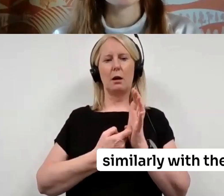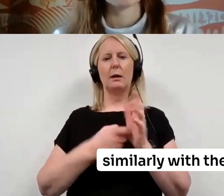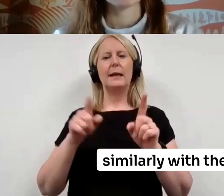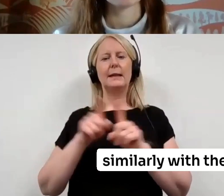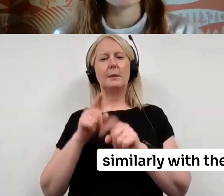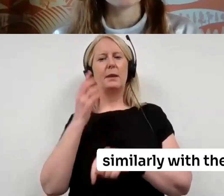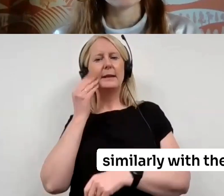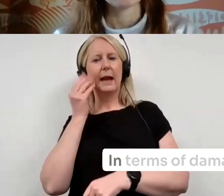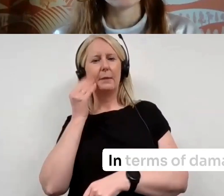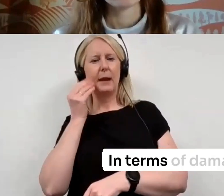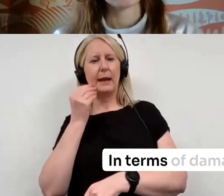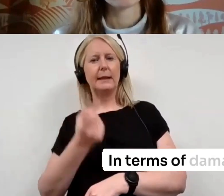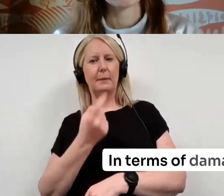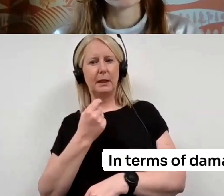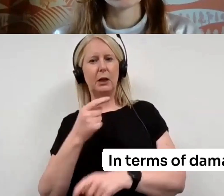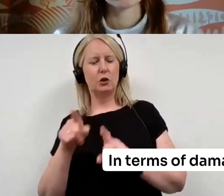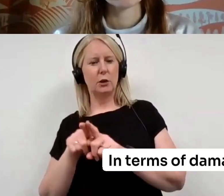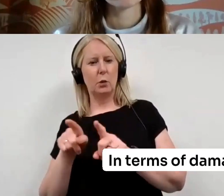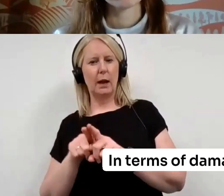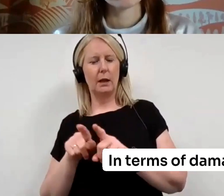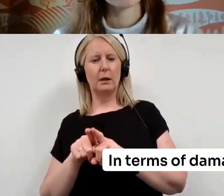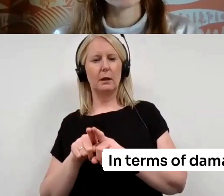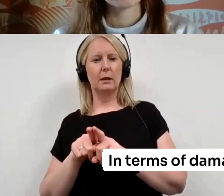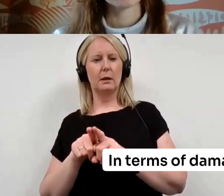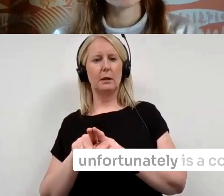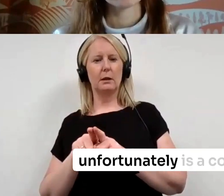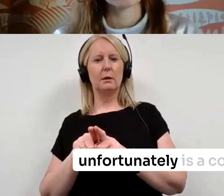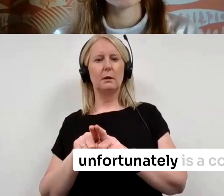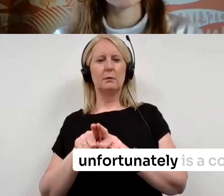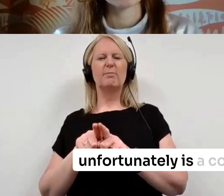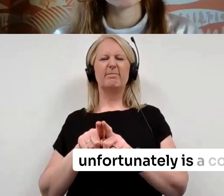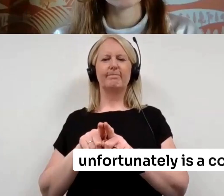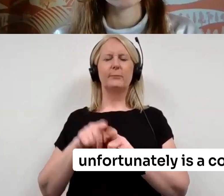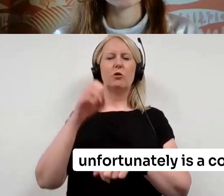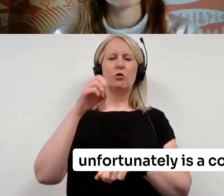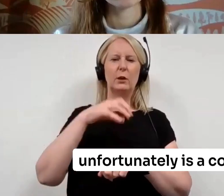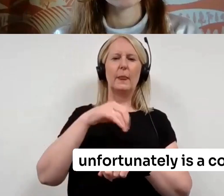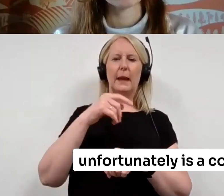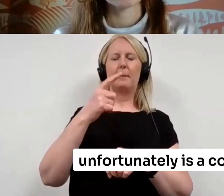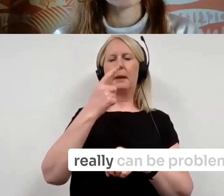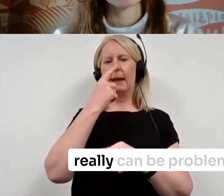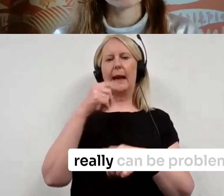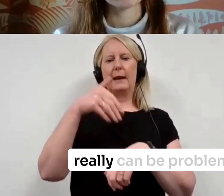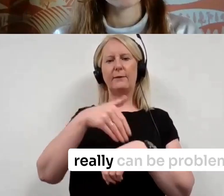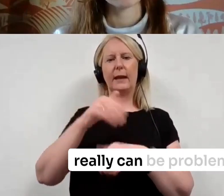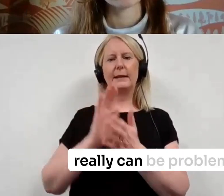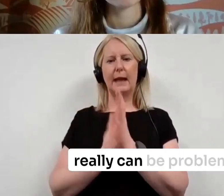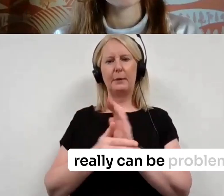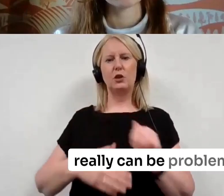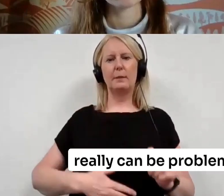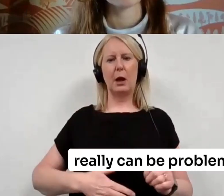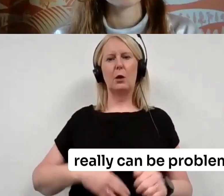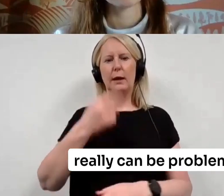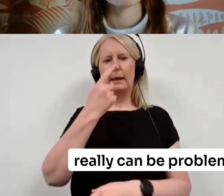diabetic medication. In terms of damage, yes, radiotherapy unfortunately is a complicated thing, and that really can